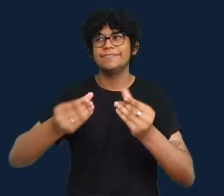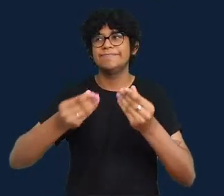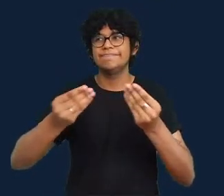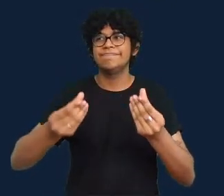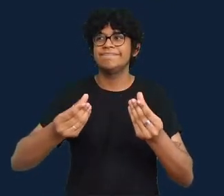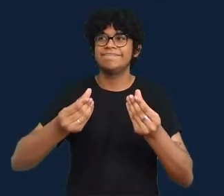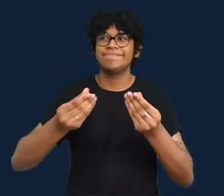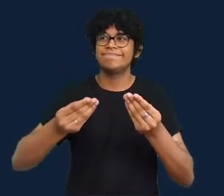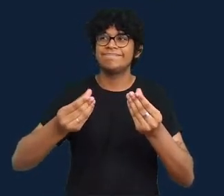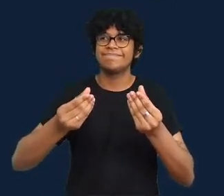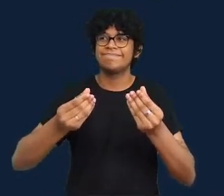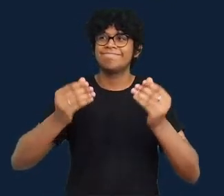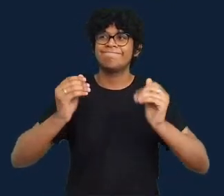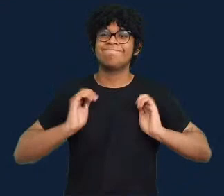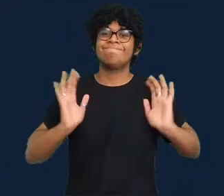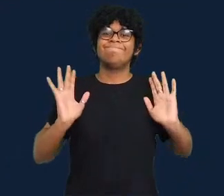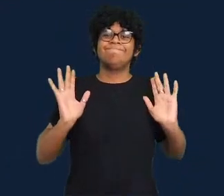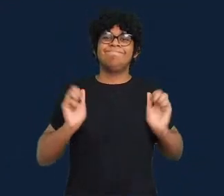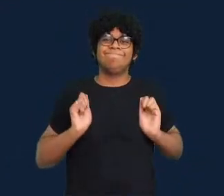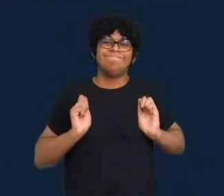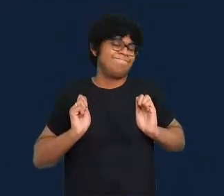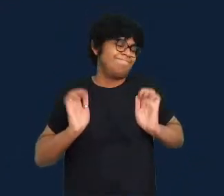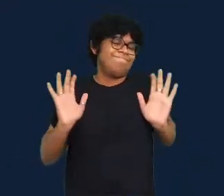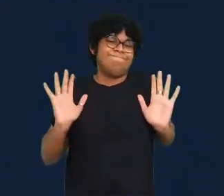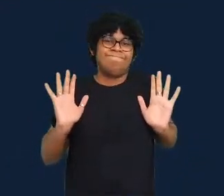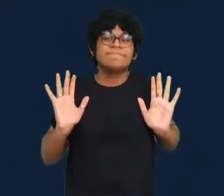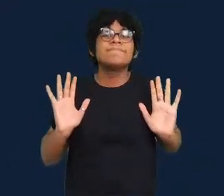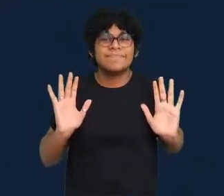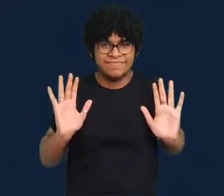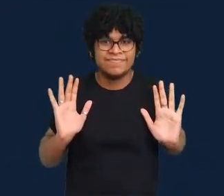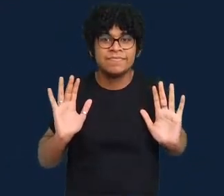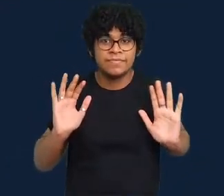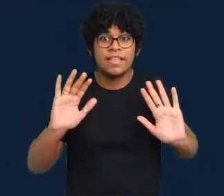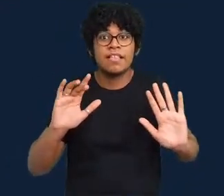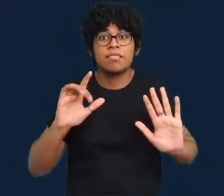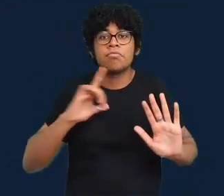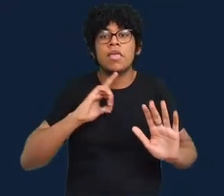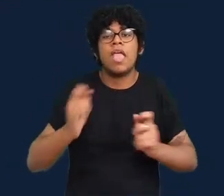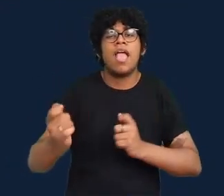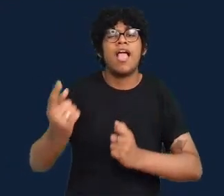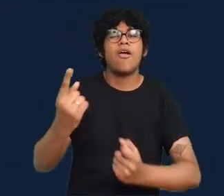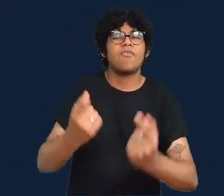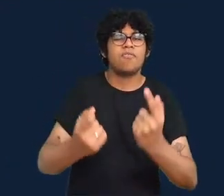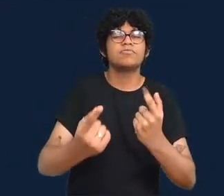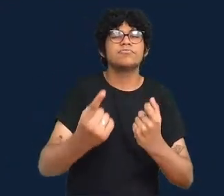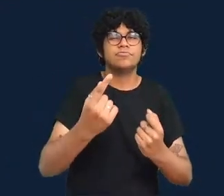are more transparent, and there are others there that are not. But